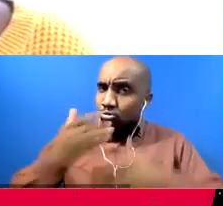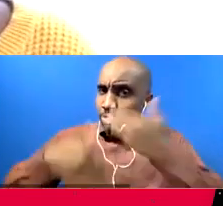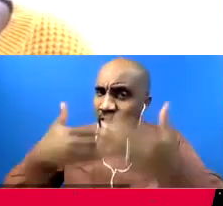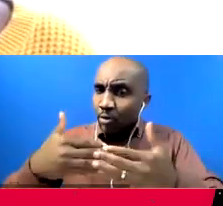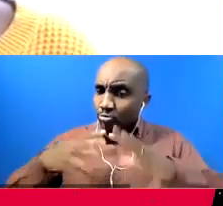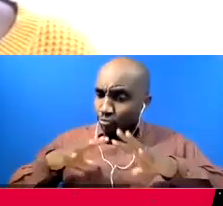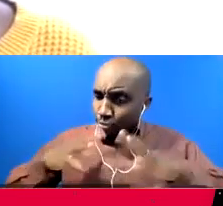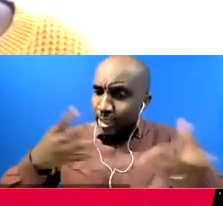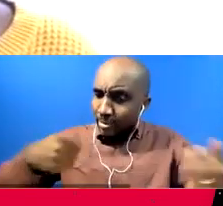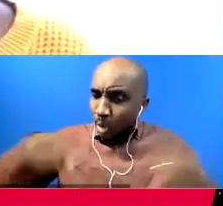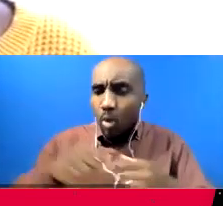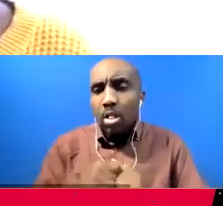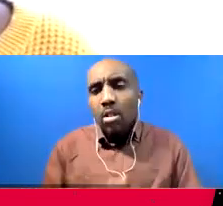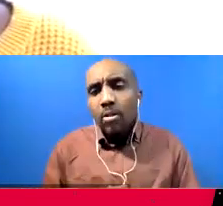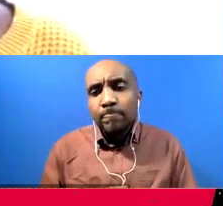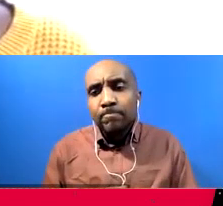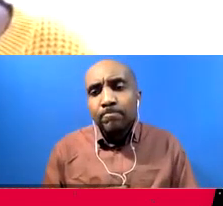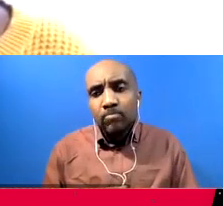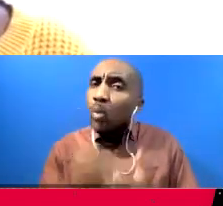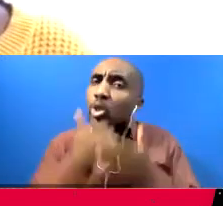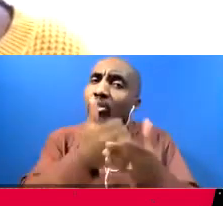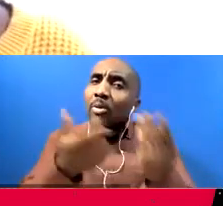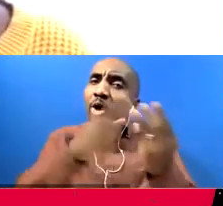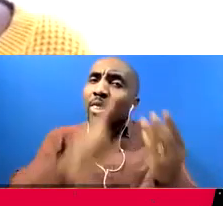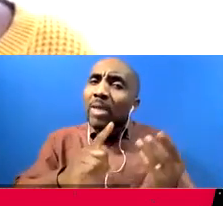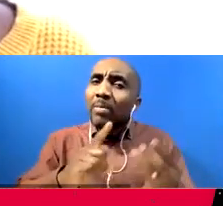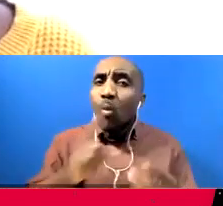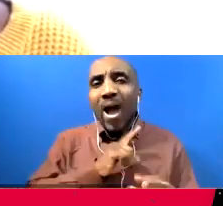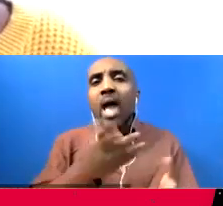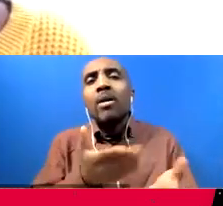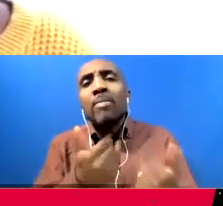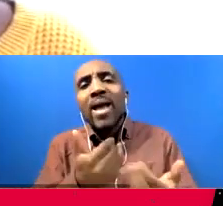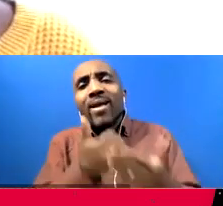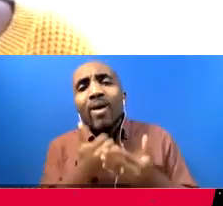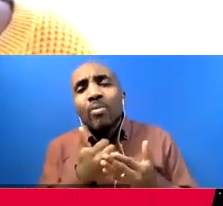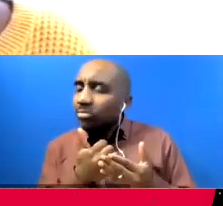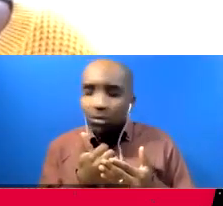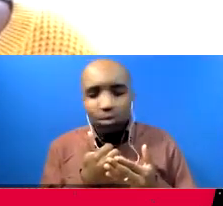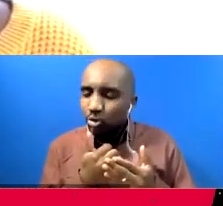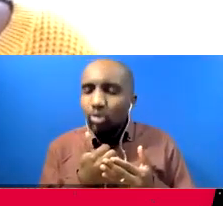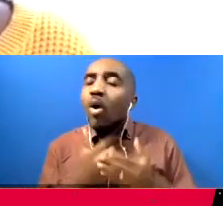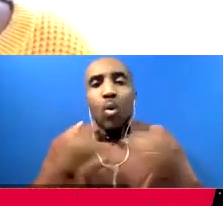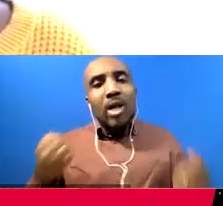So it's even though, you know, we do it for other people, we don't do it to get something back, but also our movements become